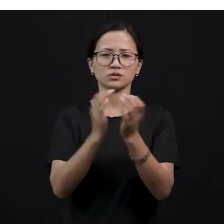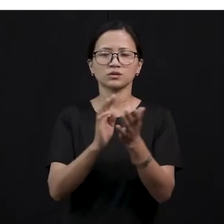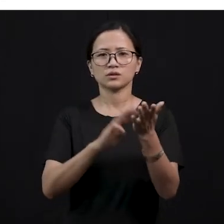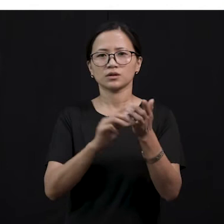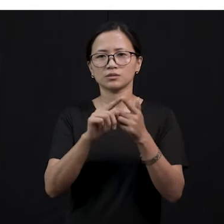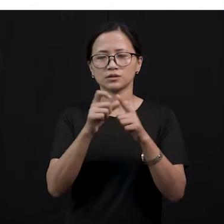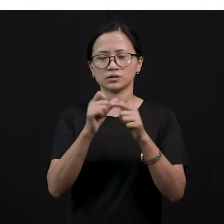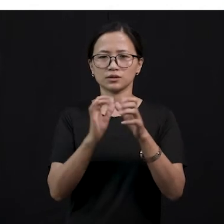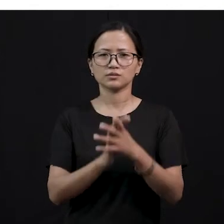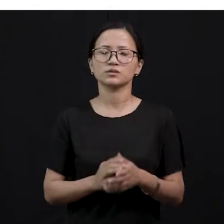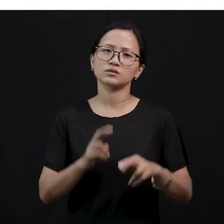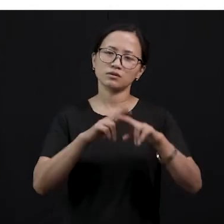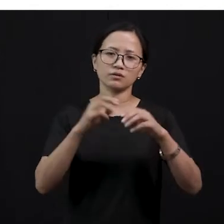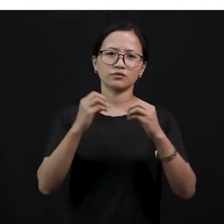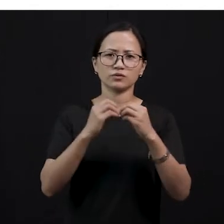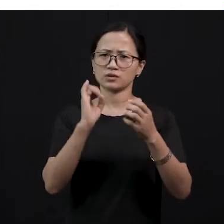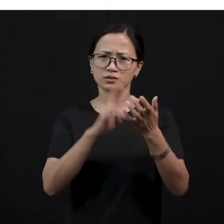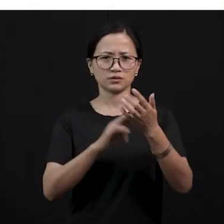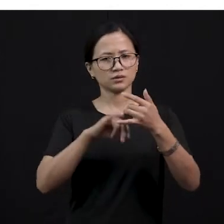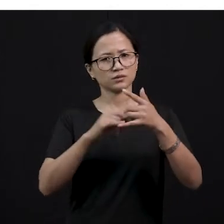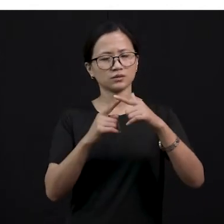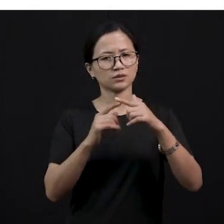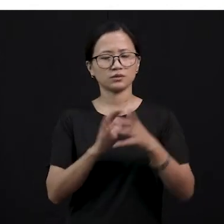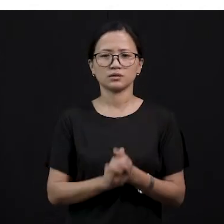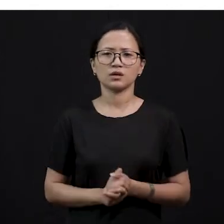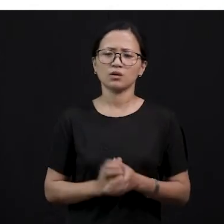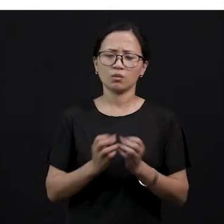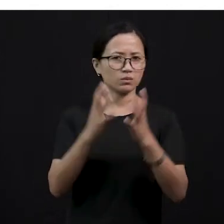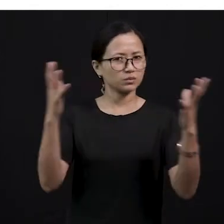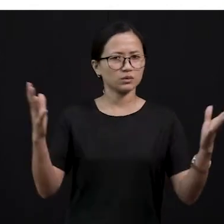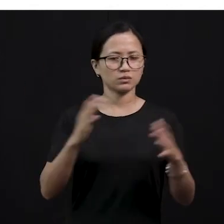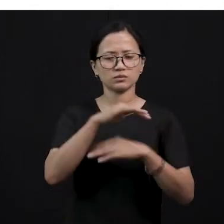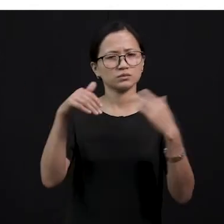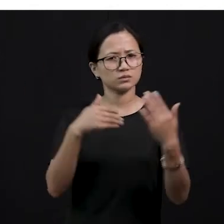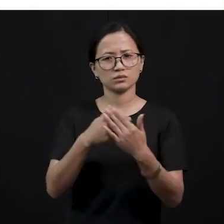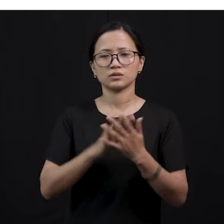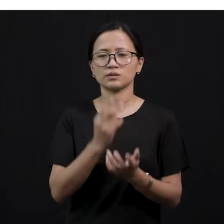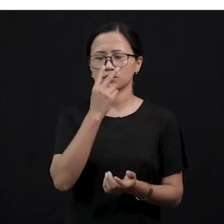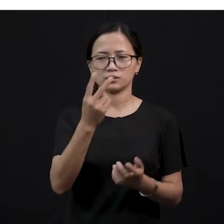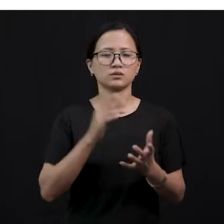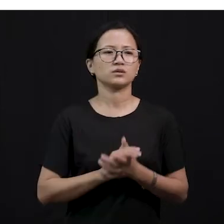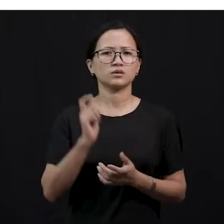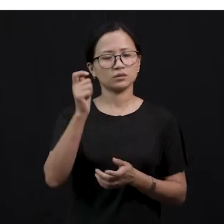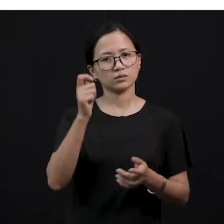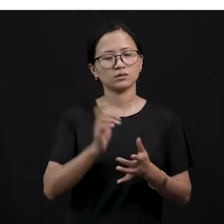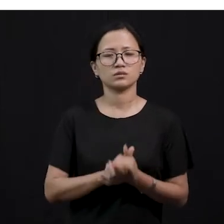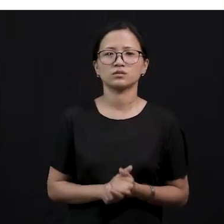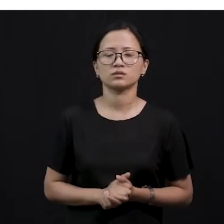your Facebook, your Twitter, all of these. Digital media and the internet. So internet is something that works